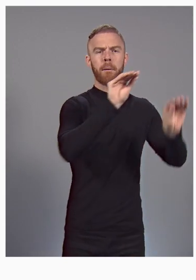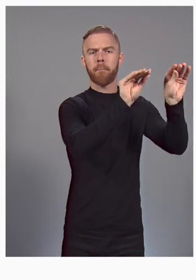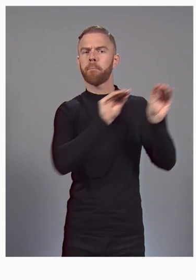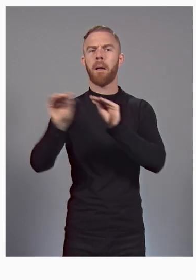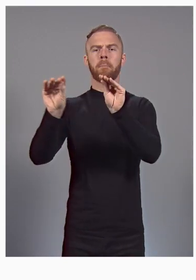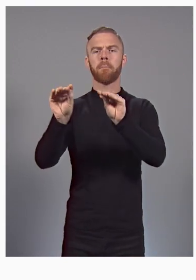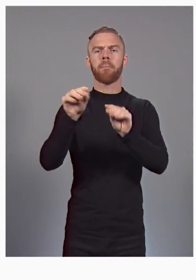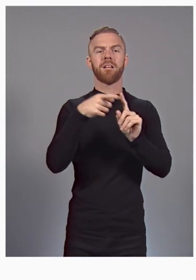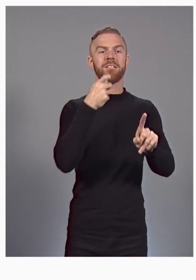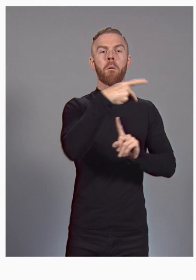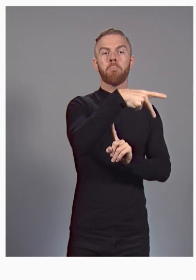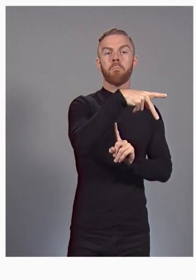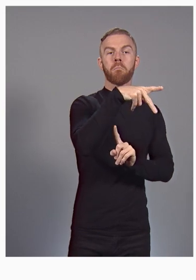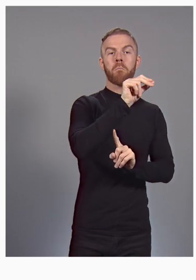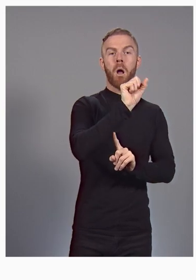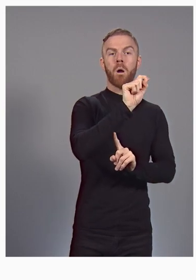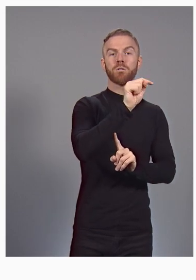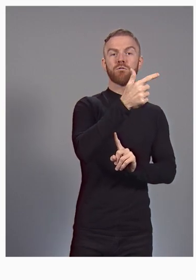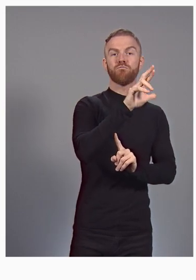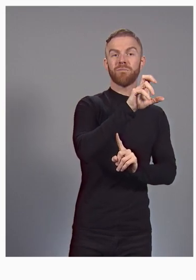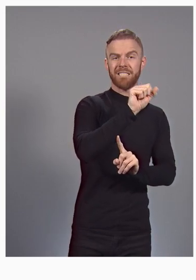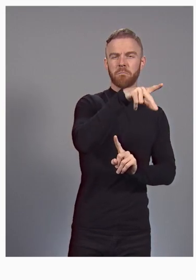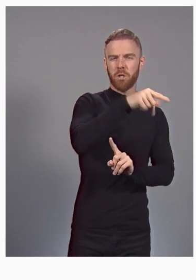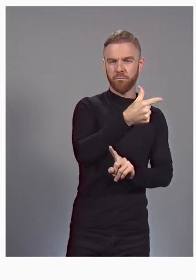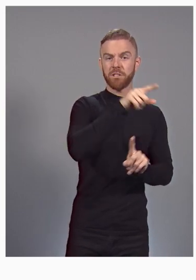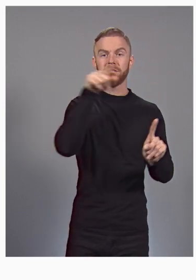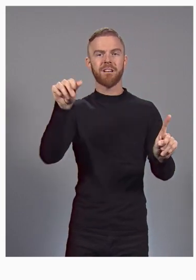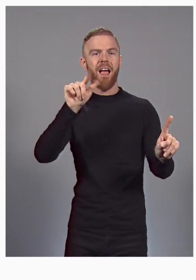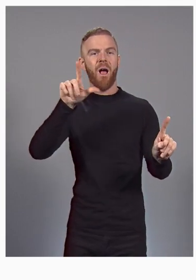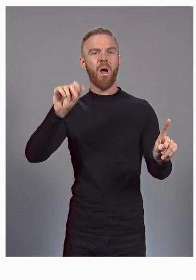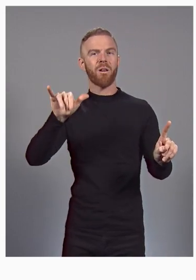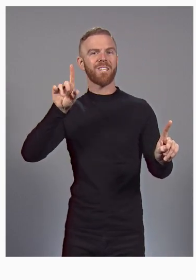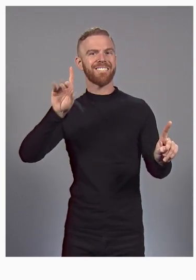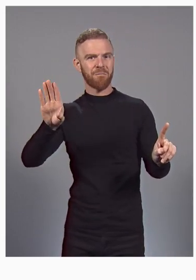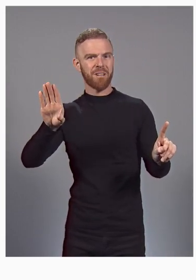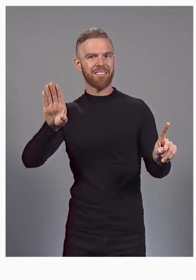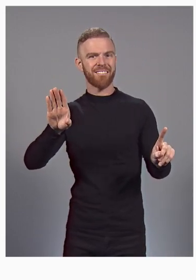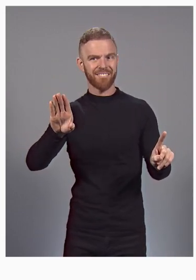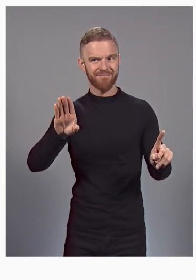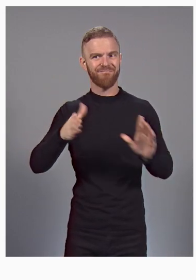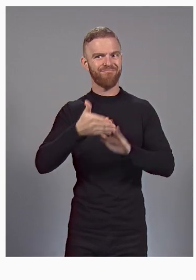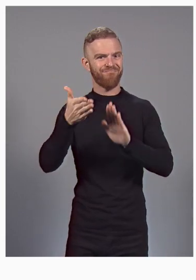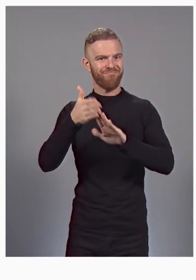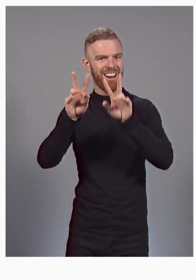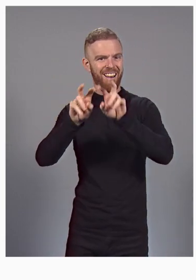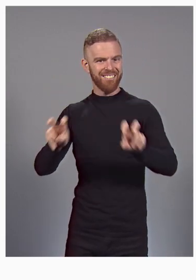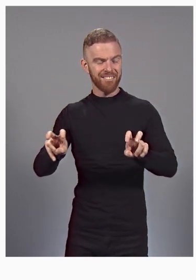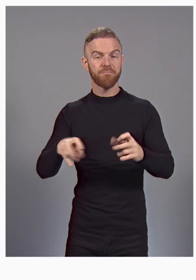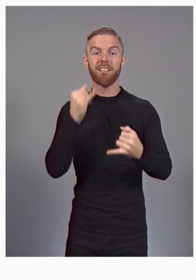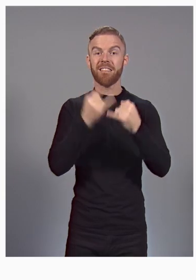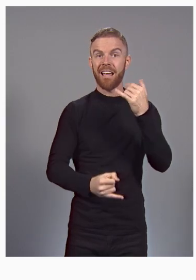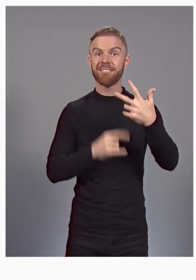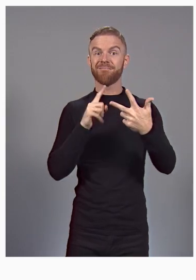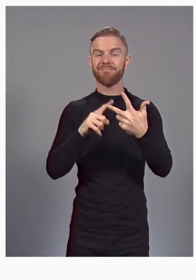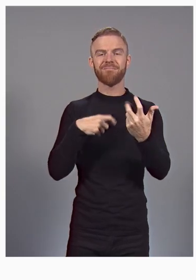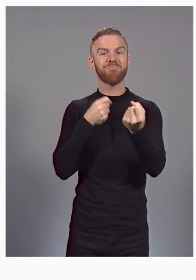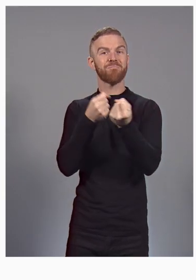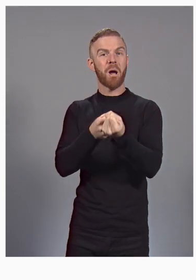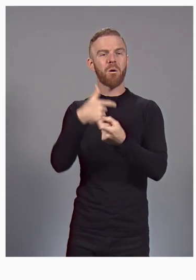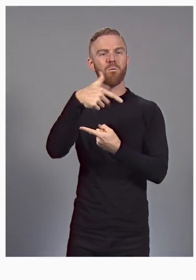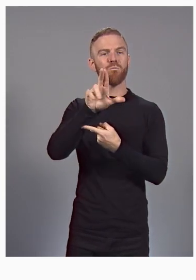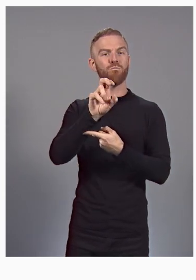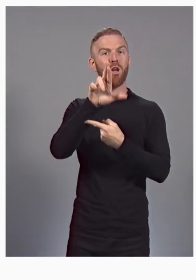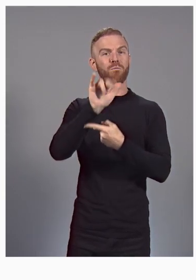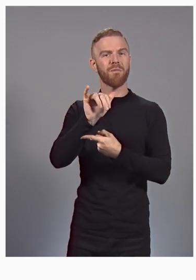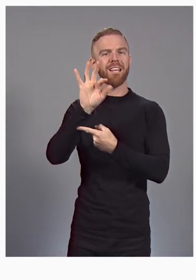into AlloyDB for operational analytics. And lastly, we support Query Federation with Spanner,